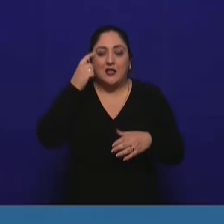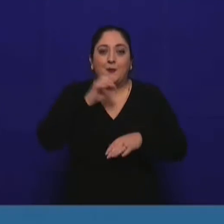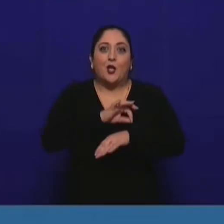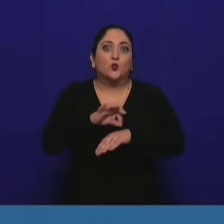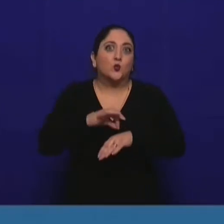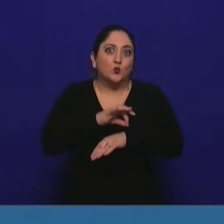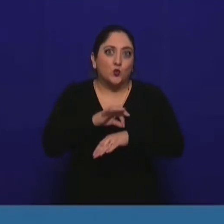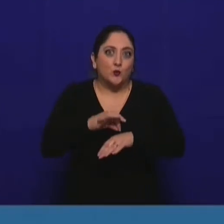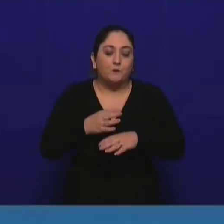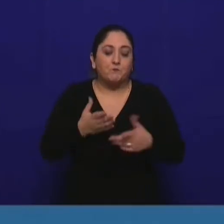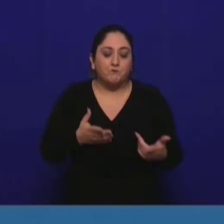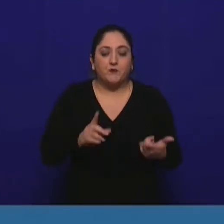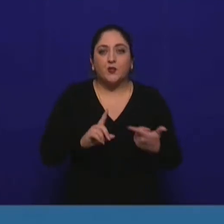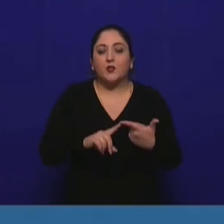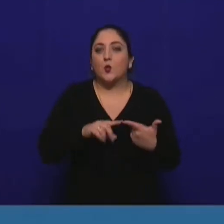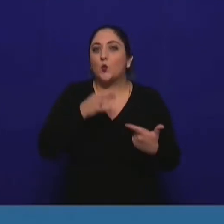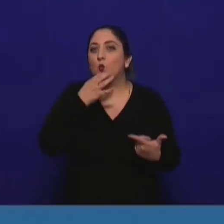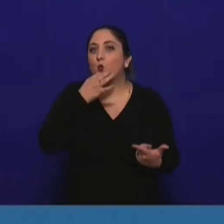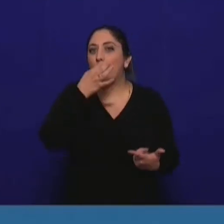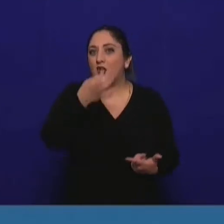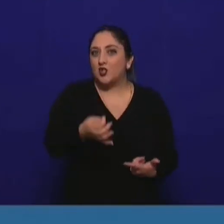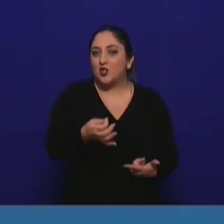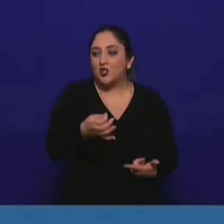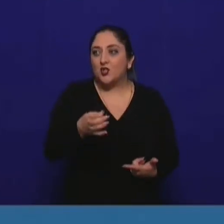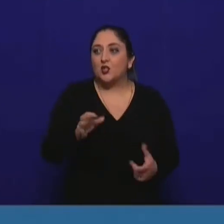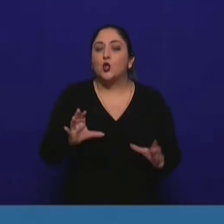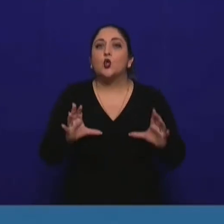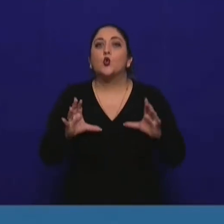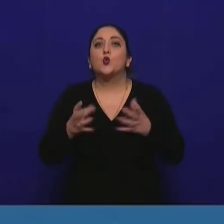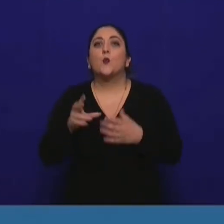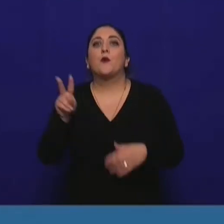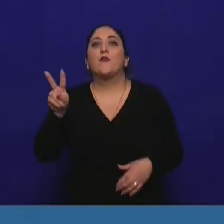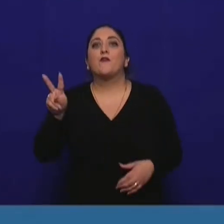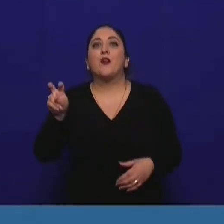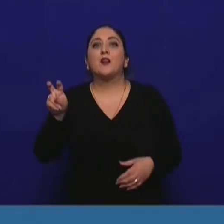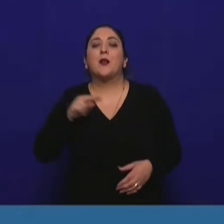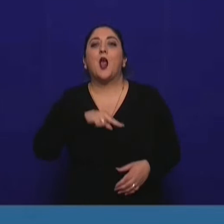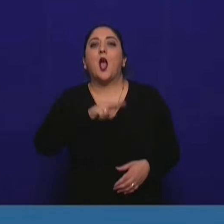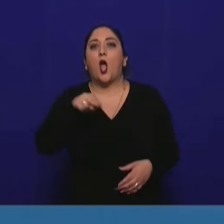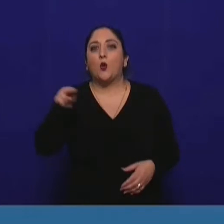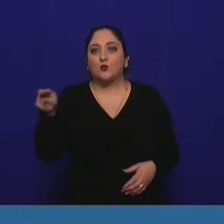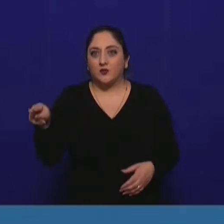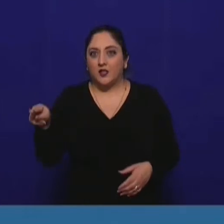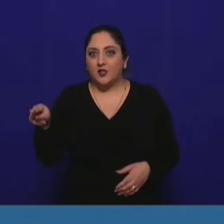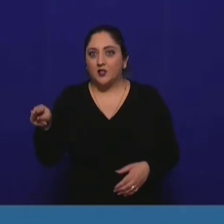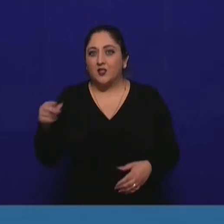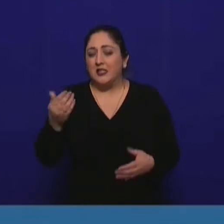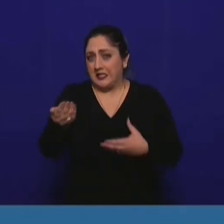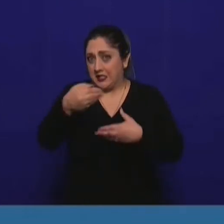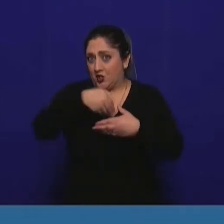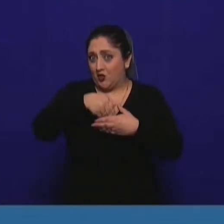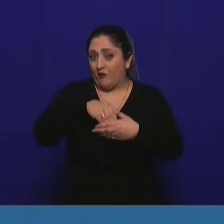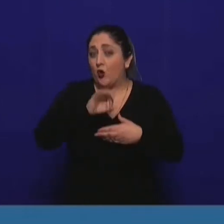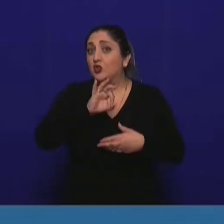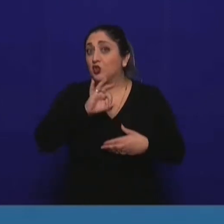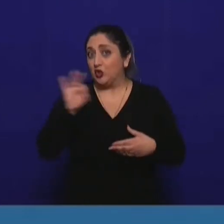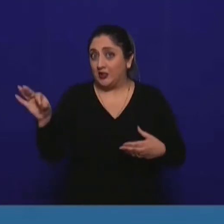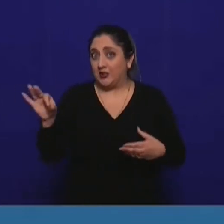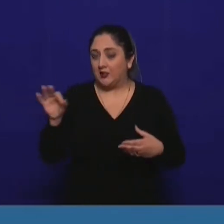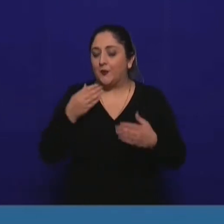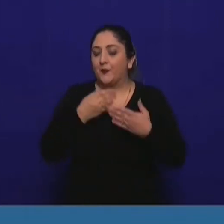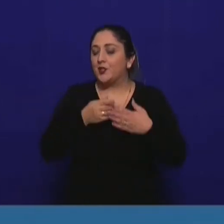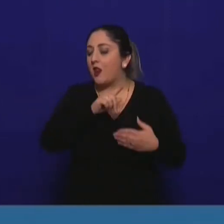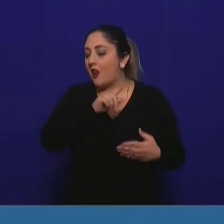my second question is regarding vulnerable Gozatins. I know now you said that they will be receiving a new appointment to be vaccinated in